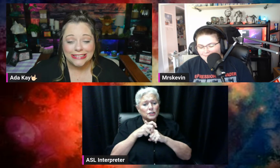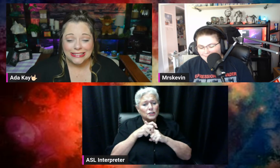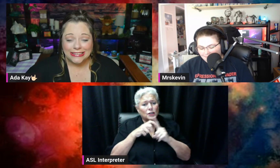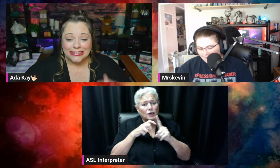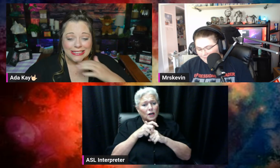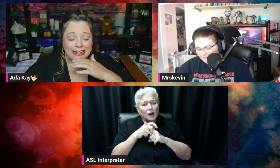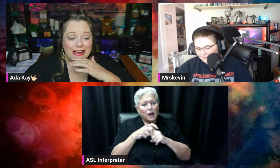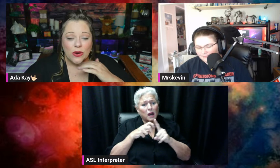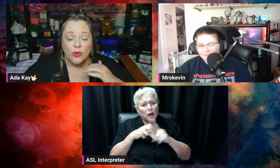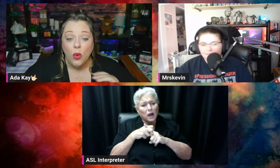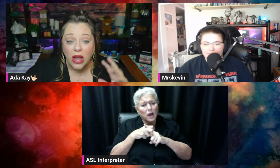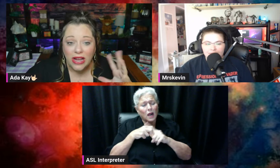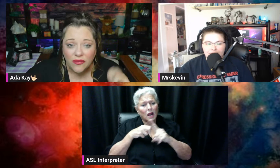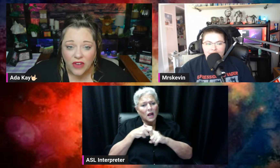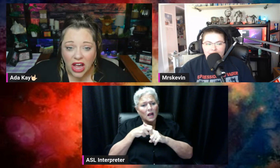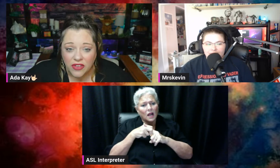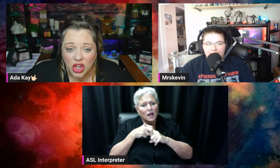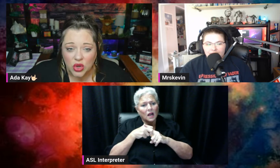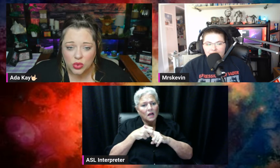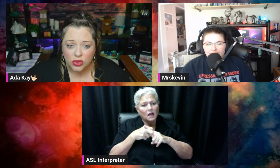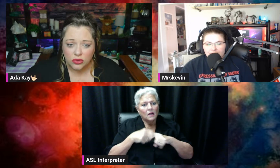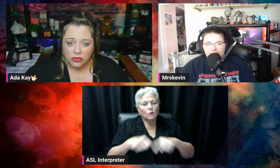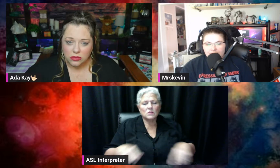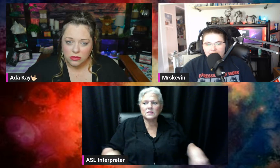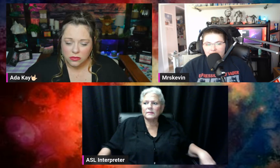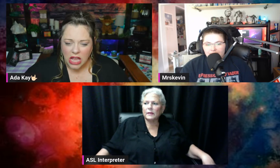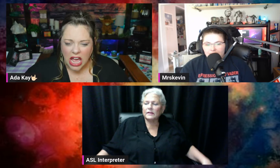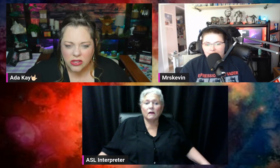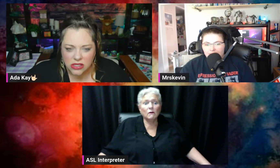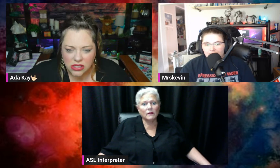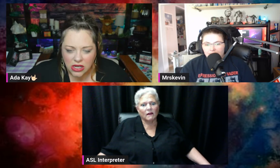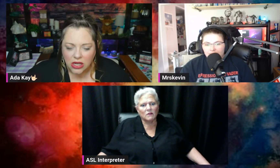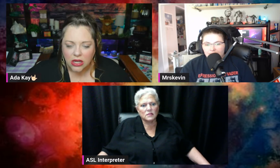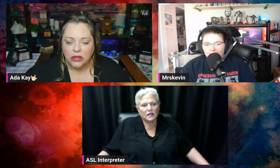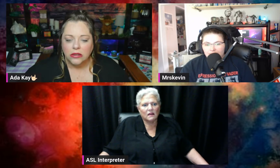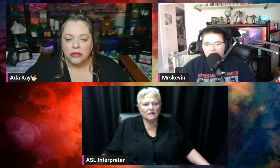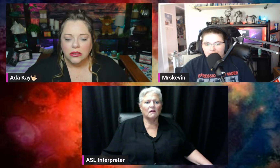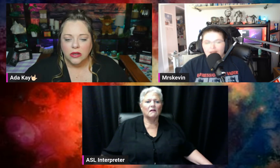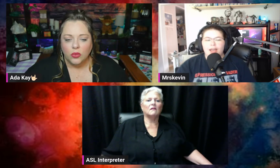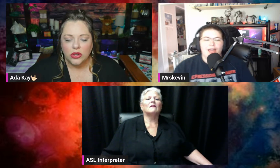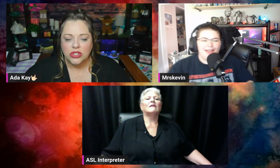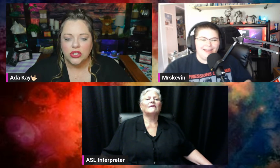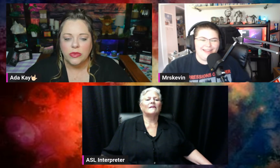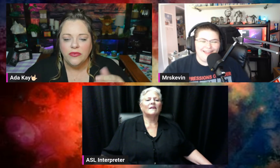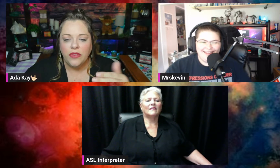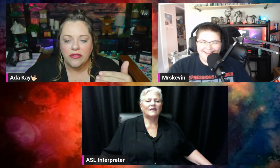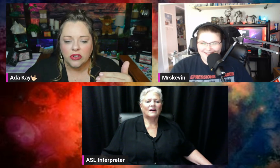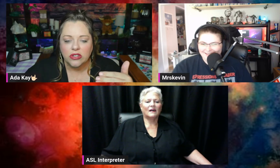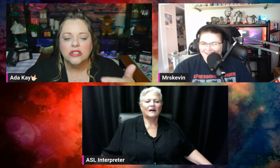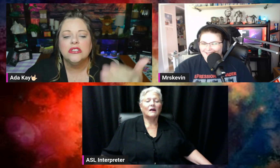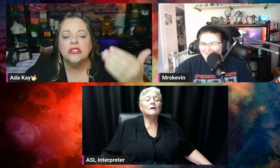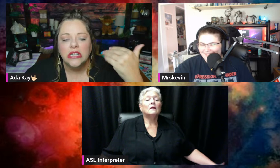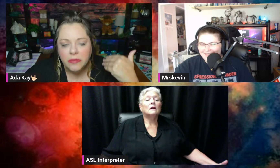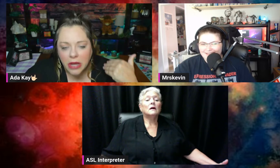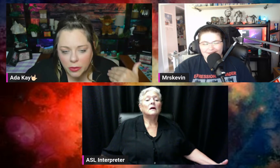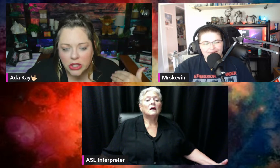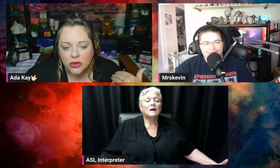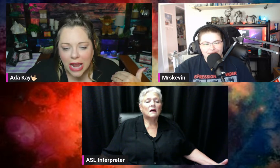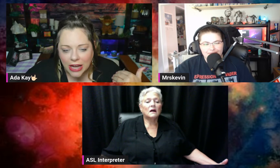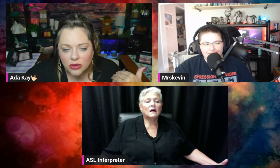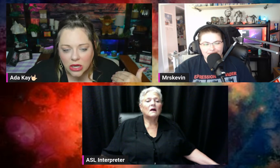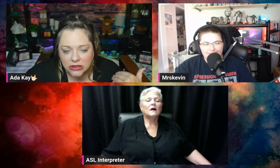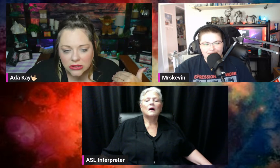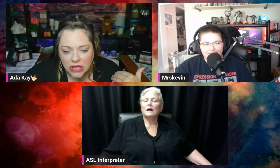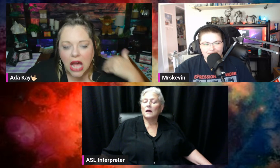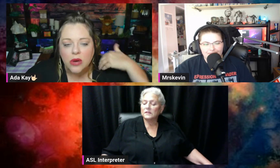charger. Oh, I got 5 of those. Well, send me 2 of those then. Well, do me a favor. Email me